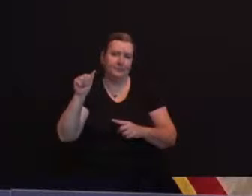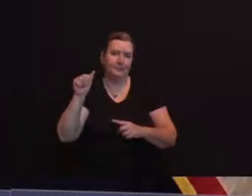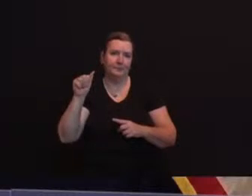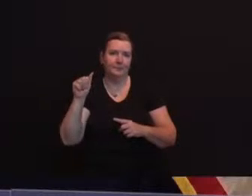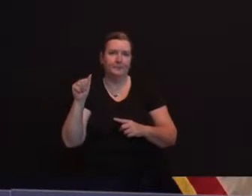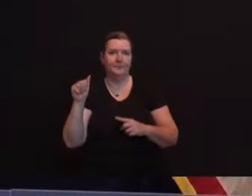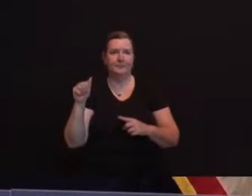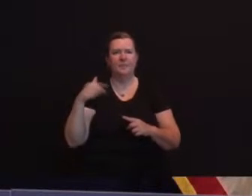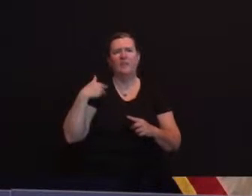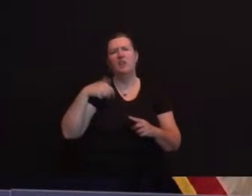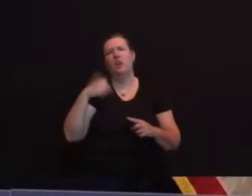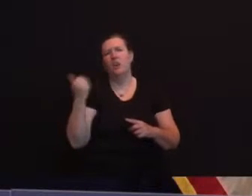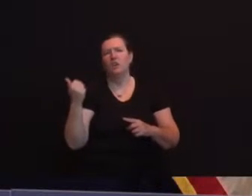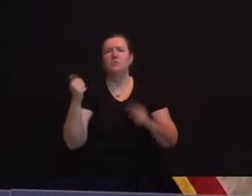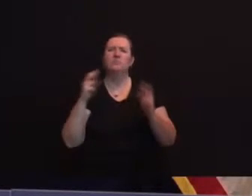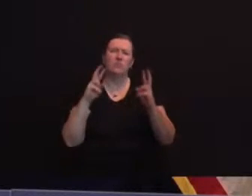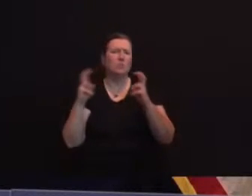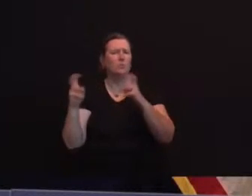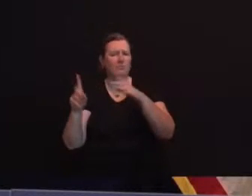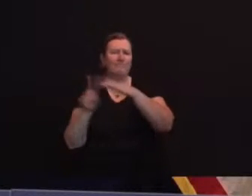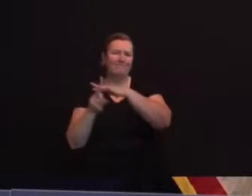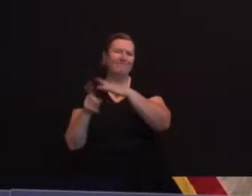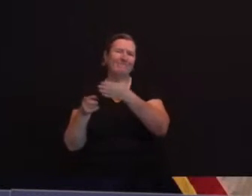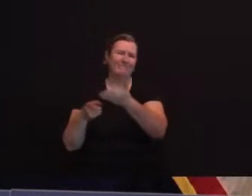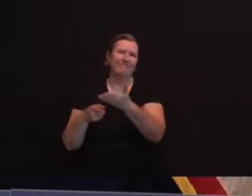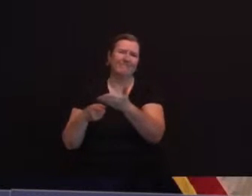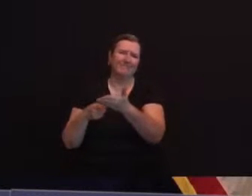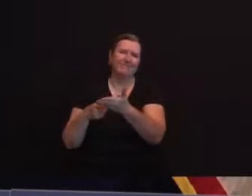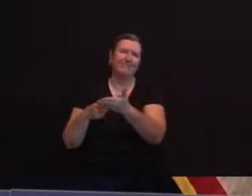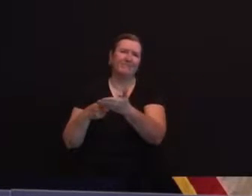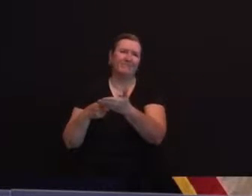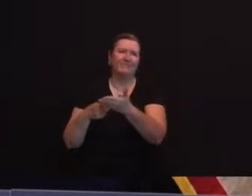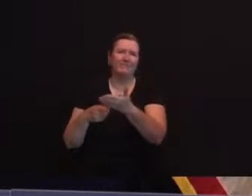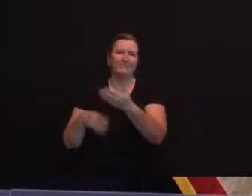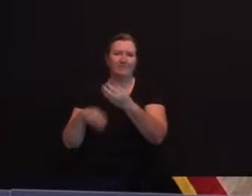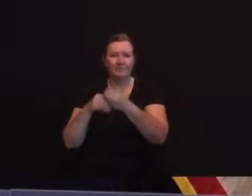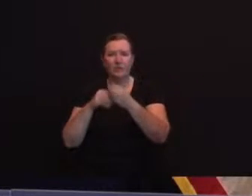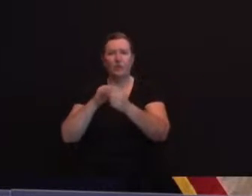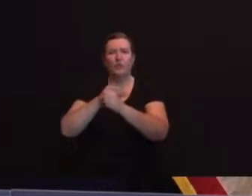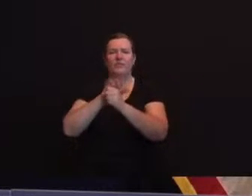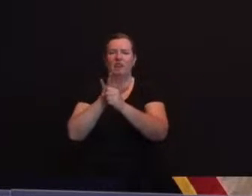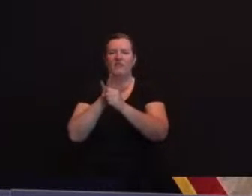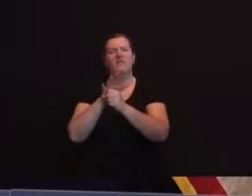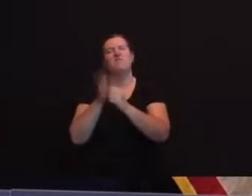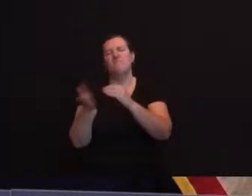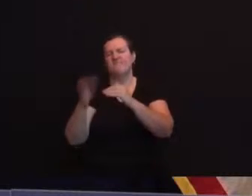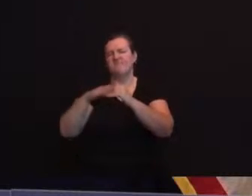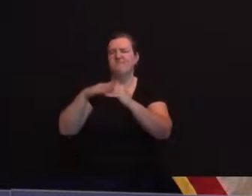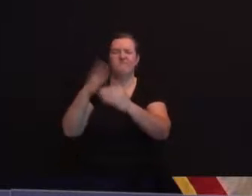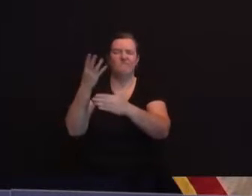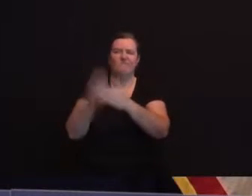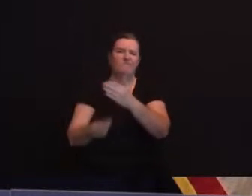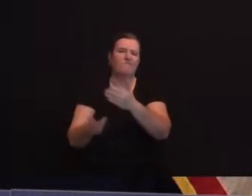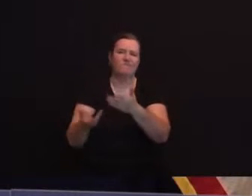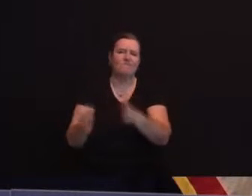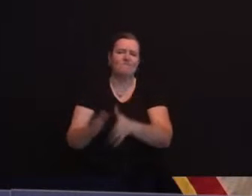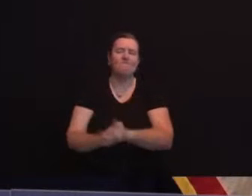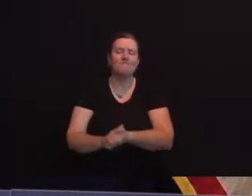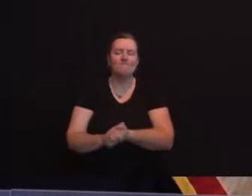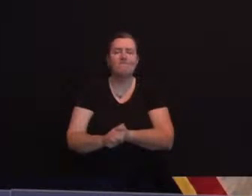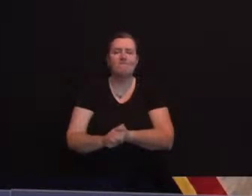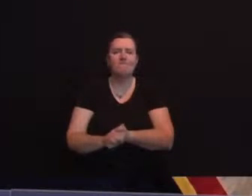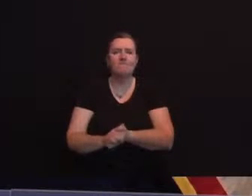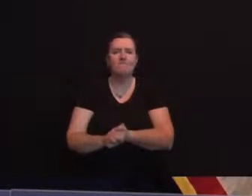COVID-19 is identified as a secondary diagnosis. The daily percent positivity as of